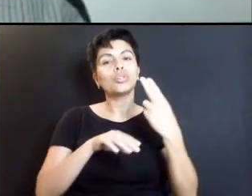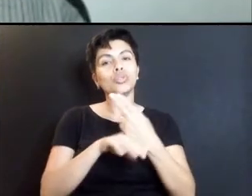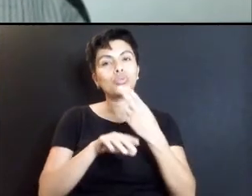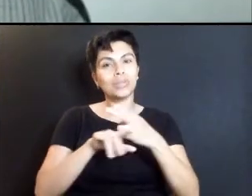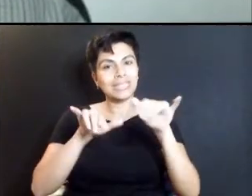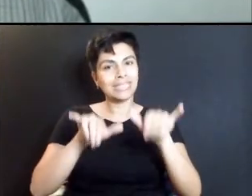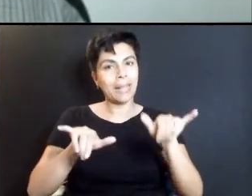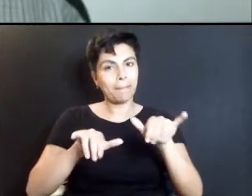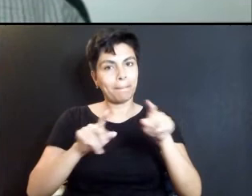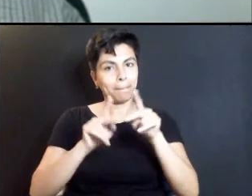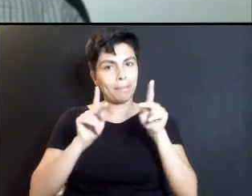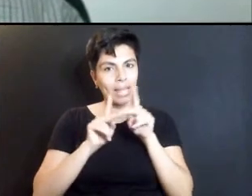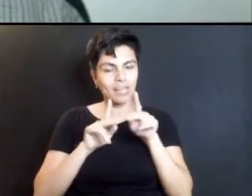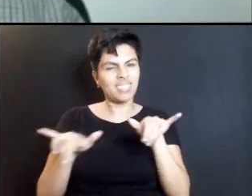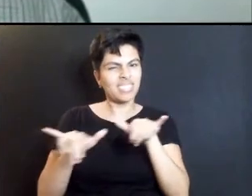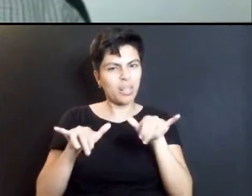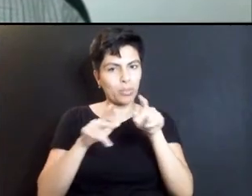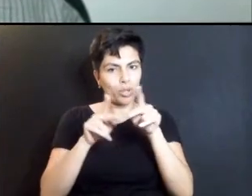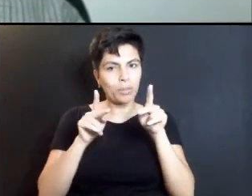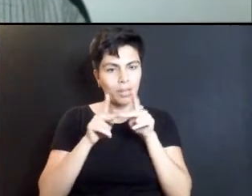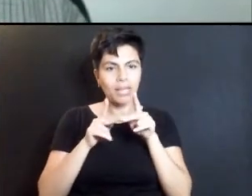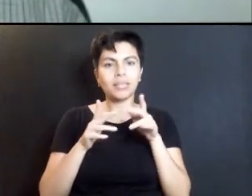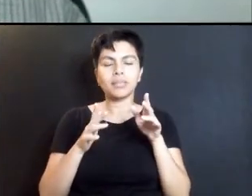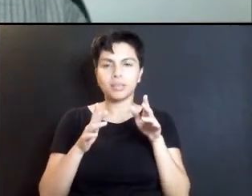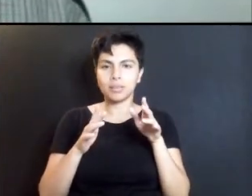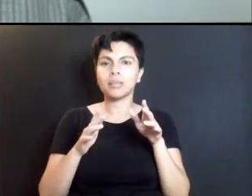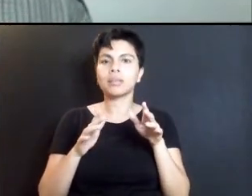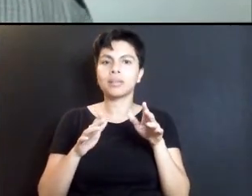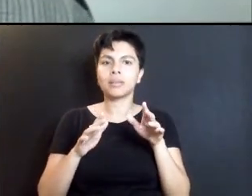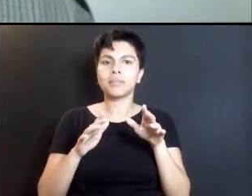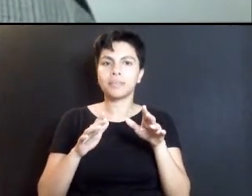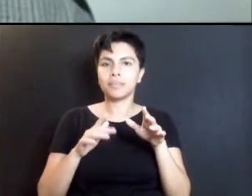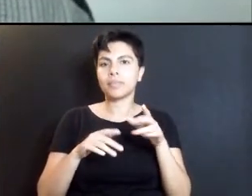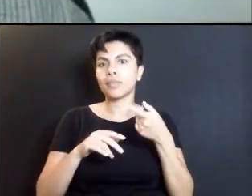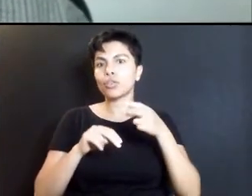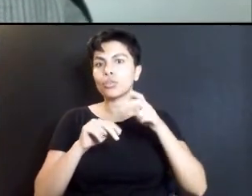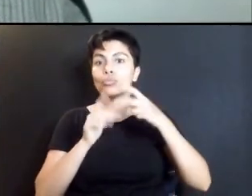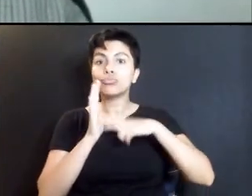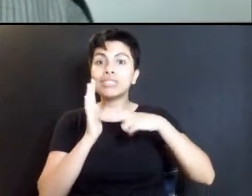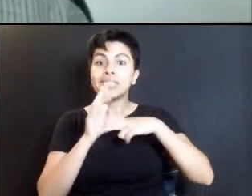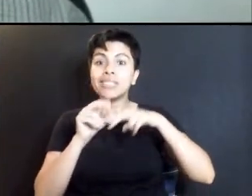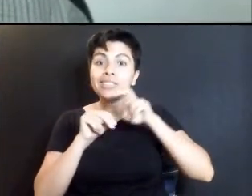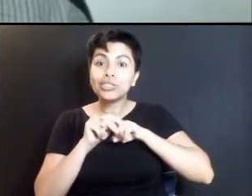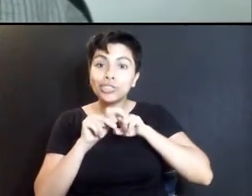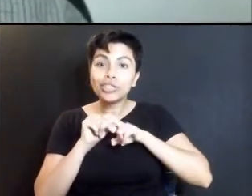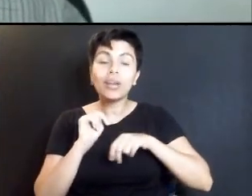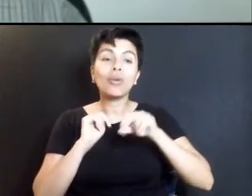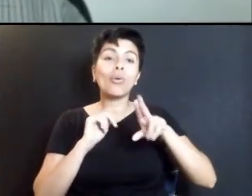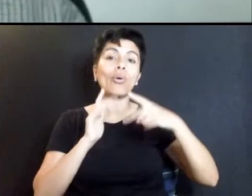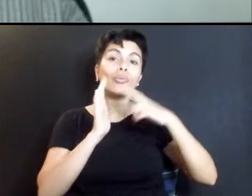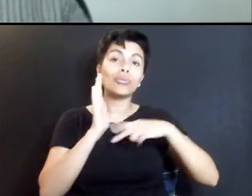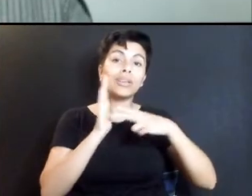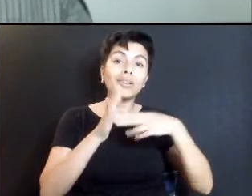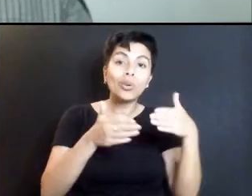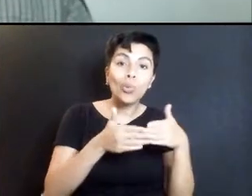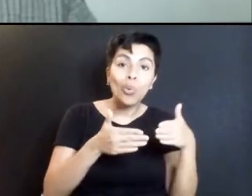place all the time. Always do the reading in the reading chair or the reading